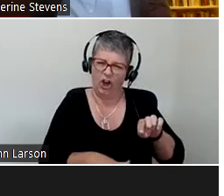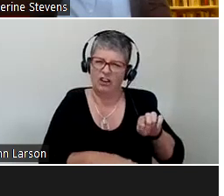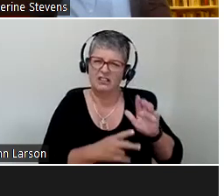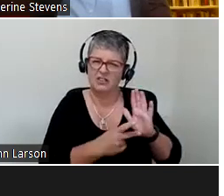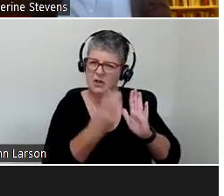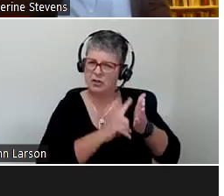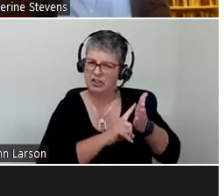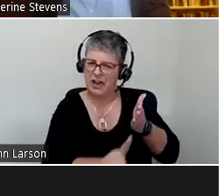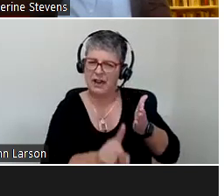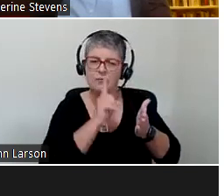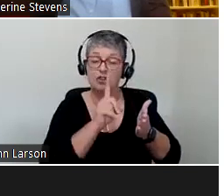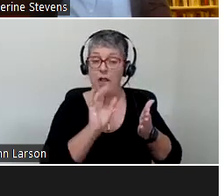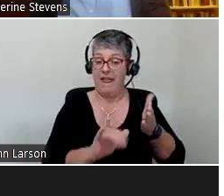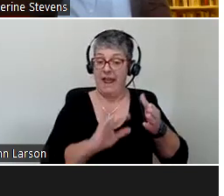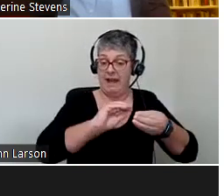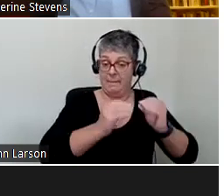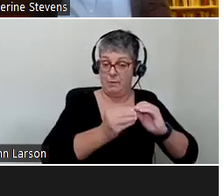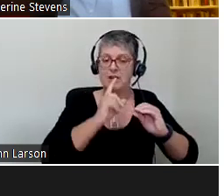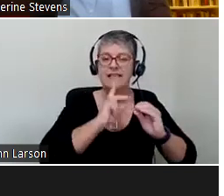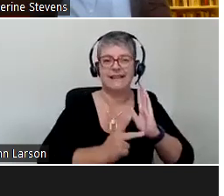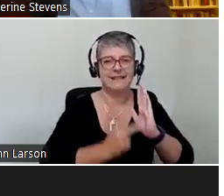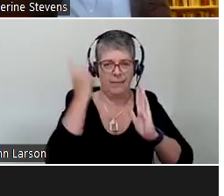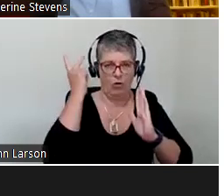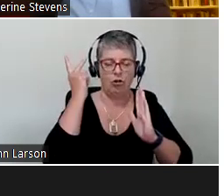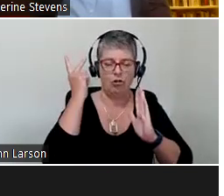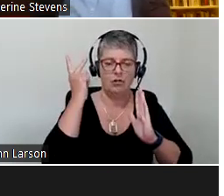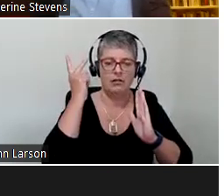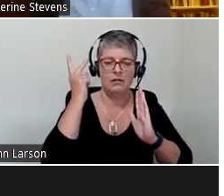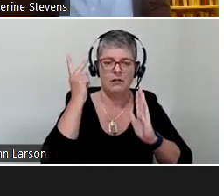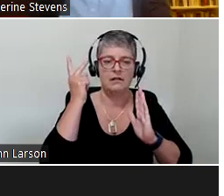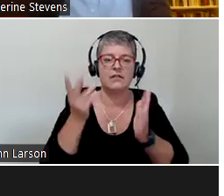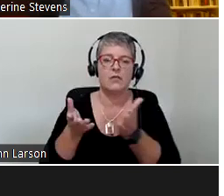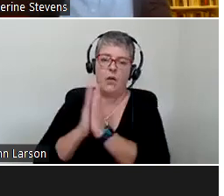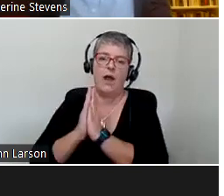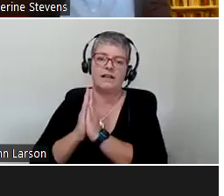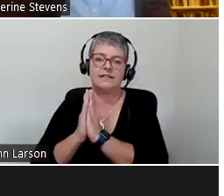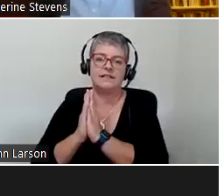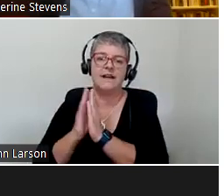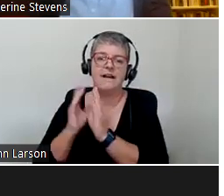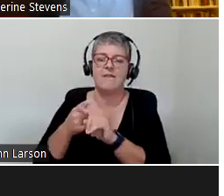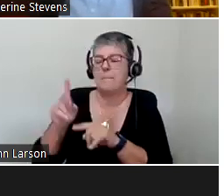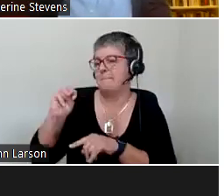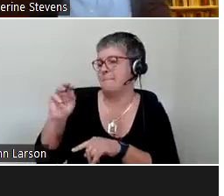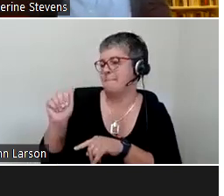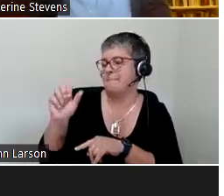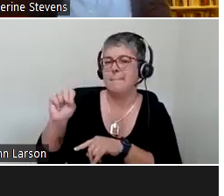number is at least double the request for Mass Humanities to make sure that you are making that one-to-one